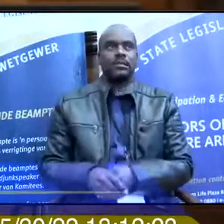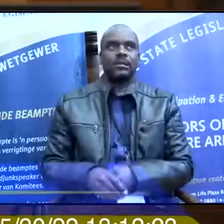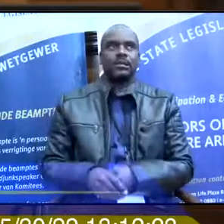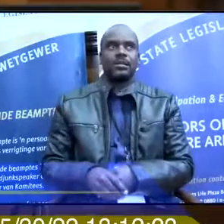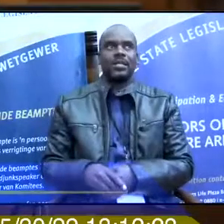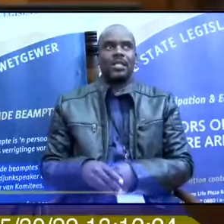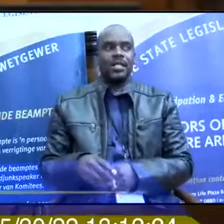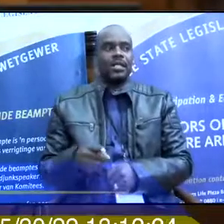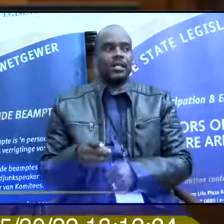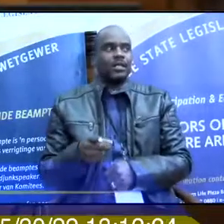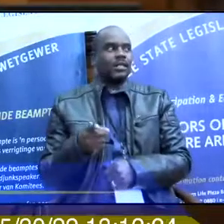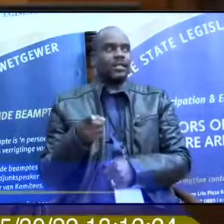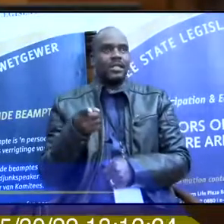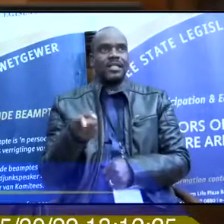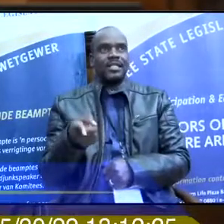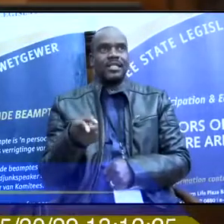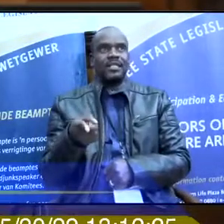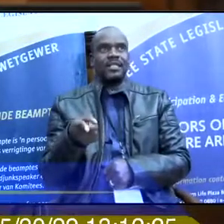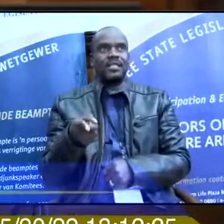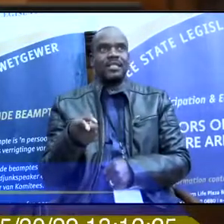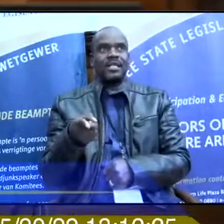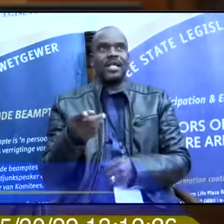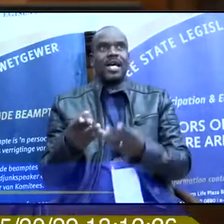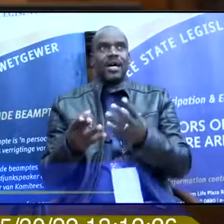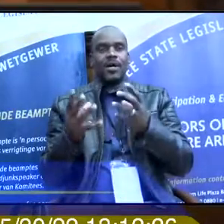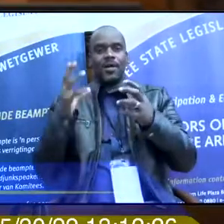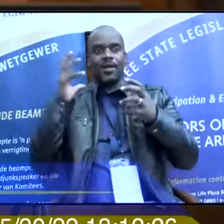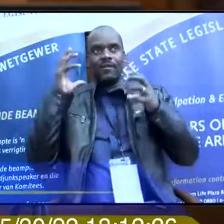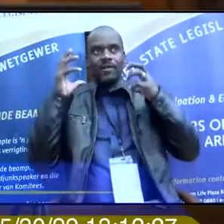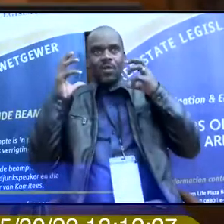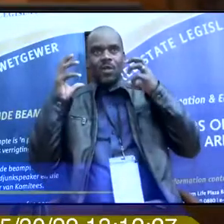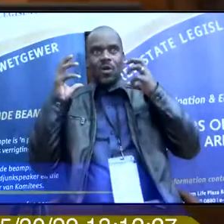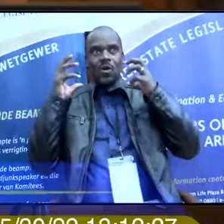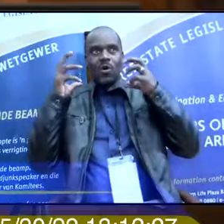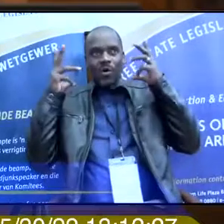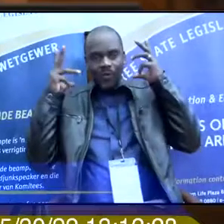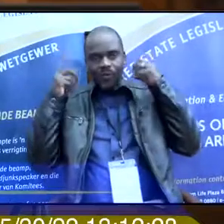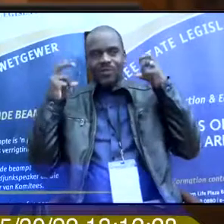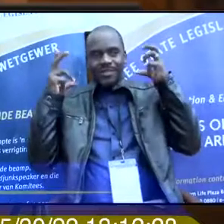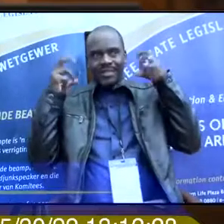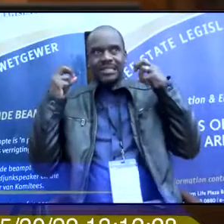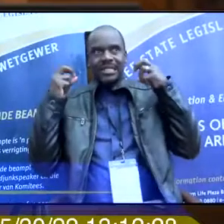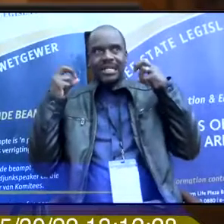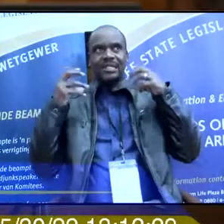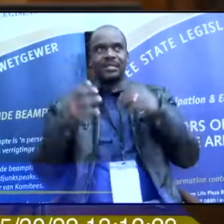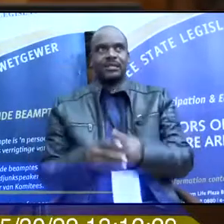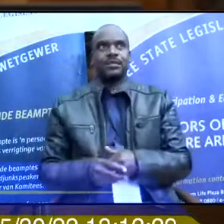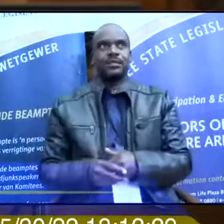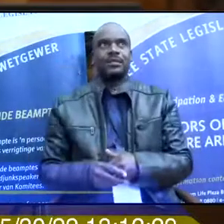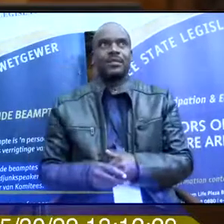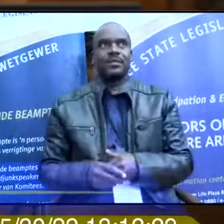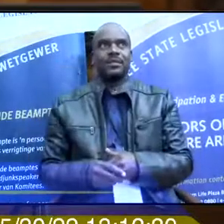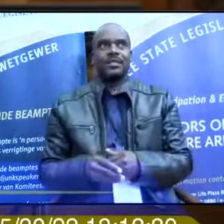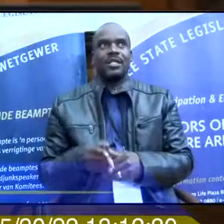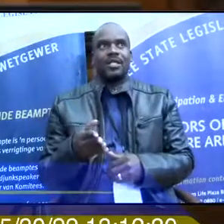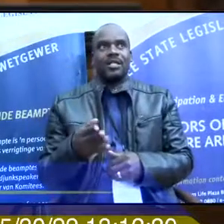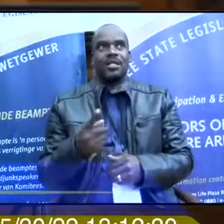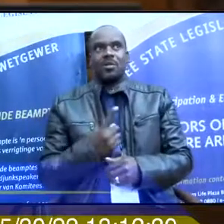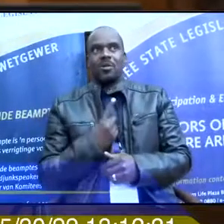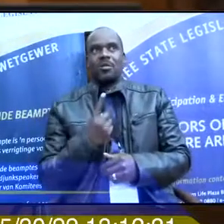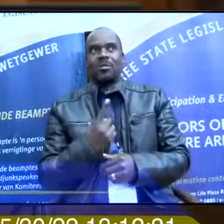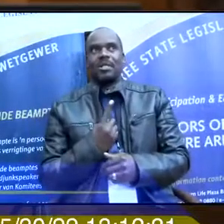nurses experienced high level of stress while they made considerable as personal